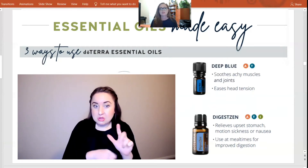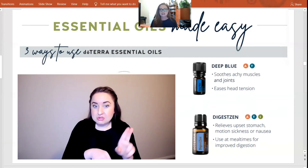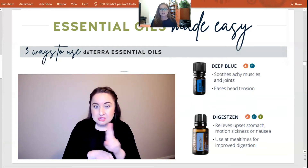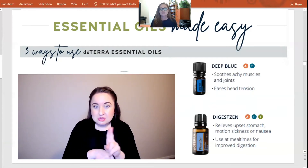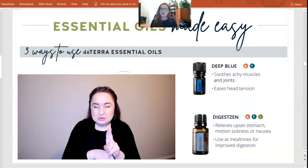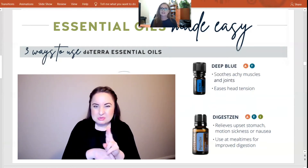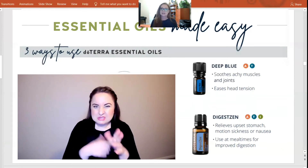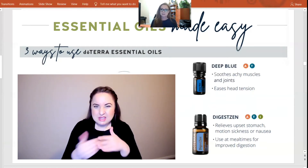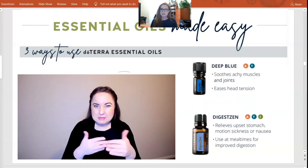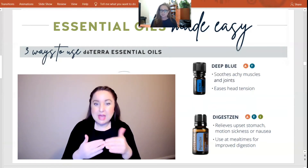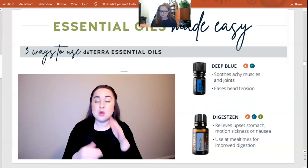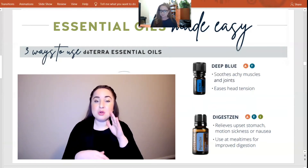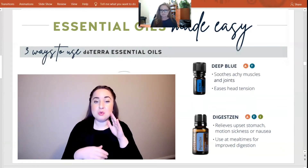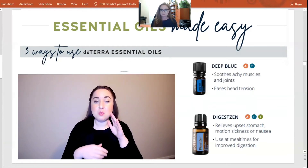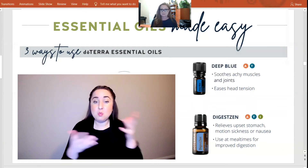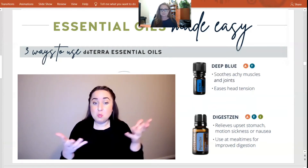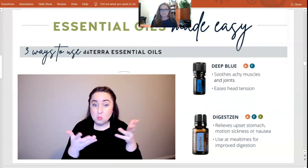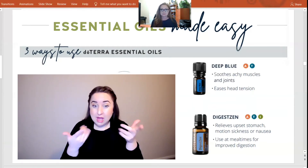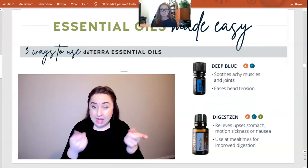it makes it very simple.